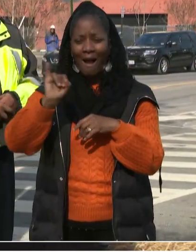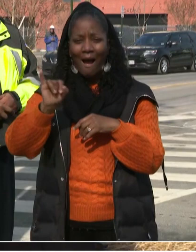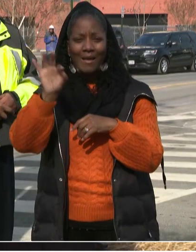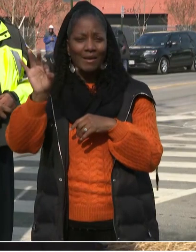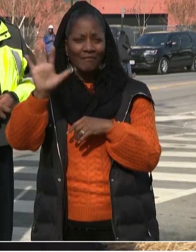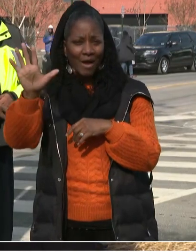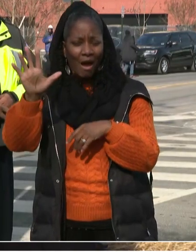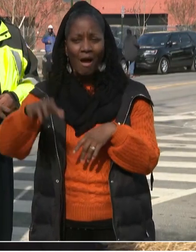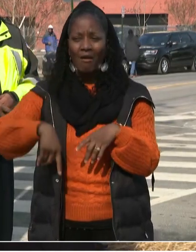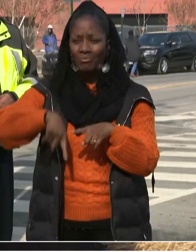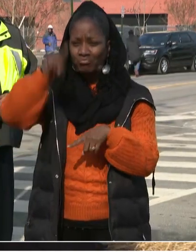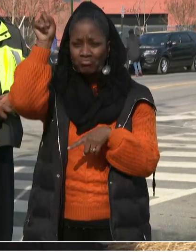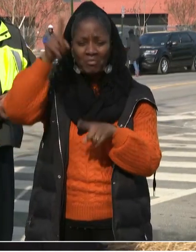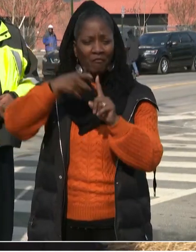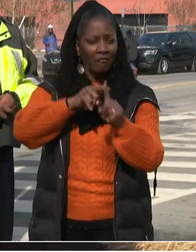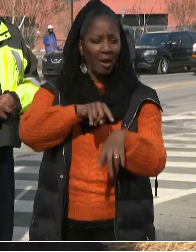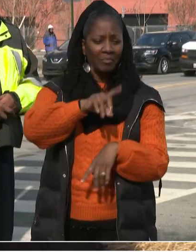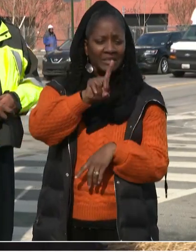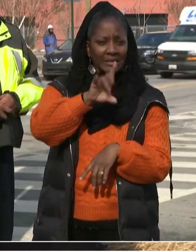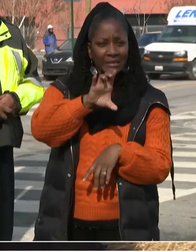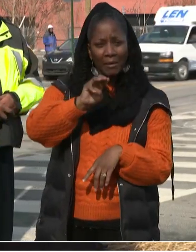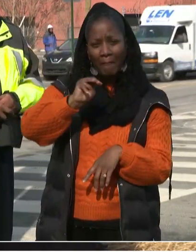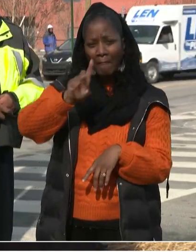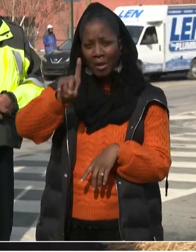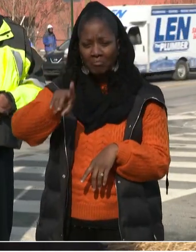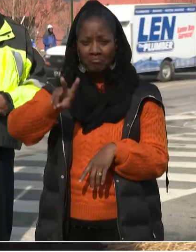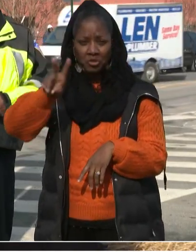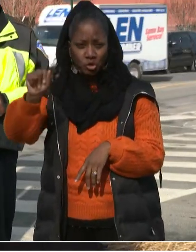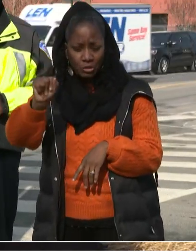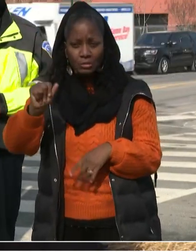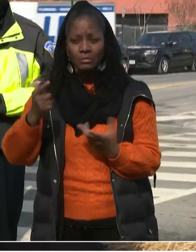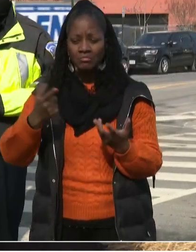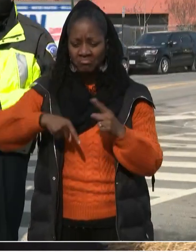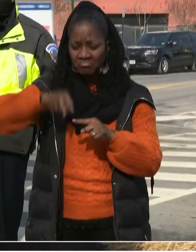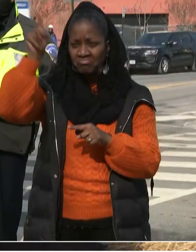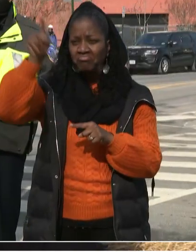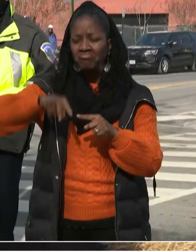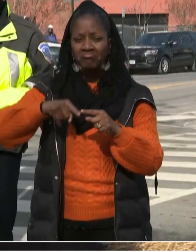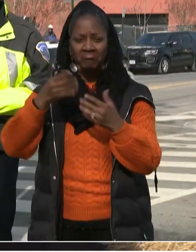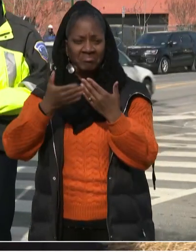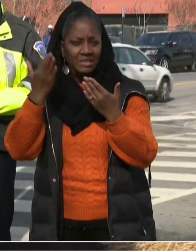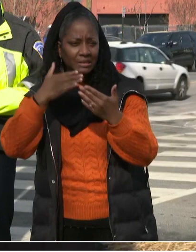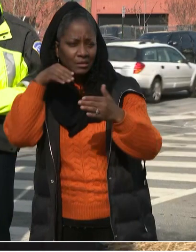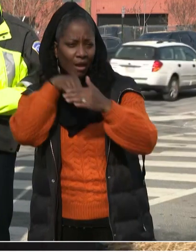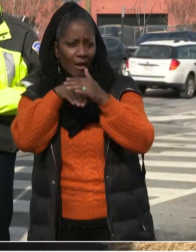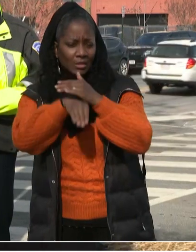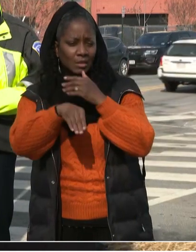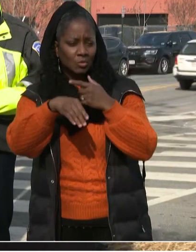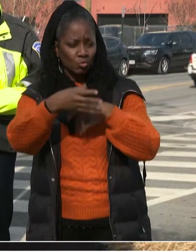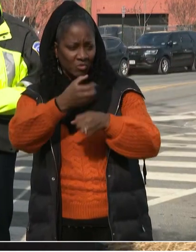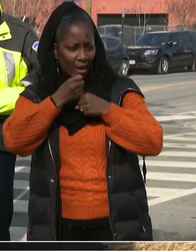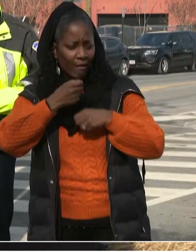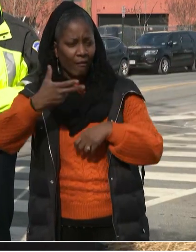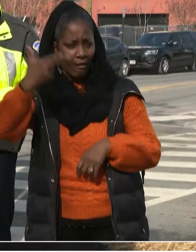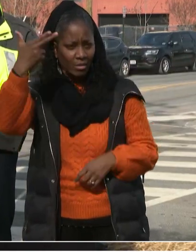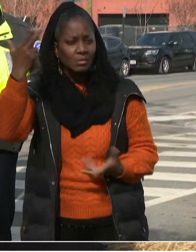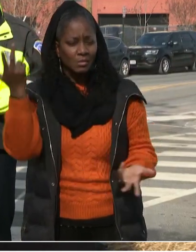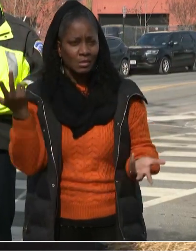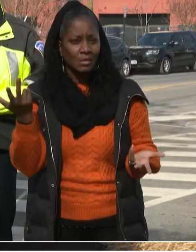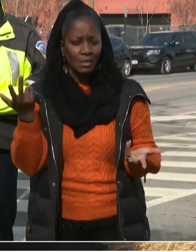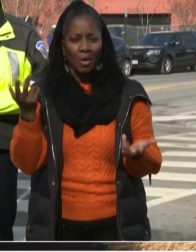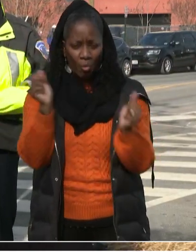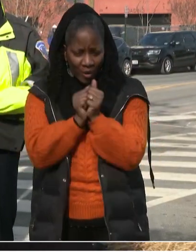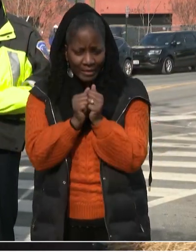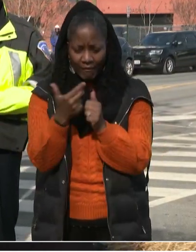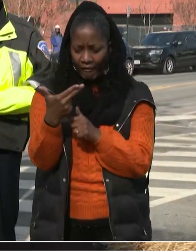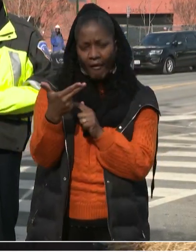of D.C. from Maryland and Virginia, and the very easy access that our young people are having to with